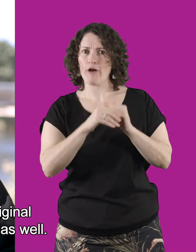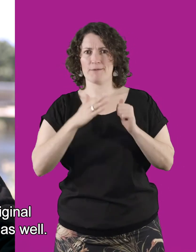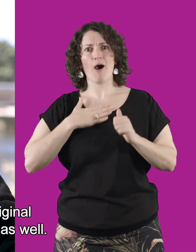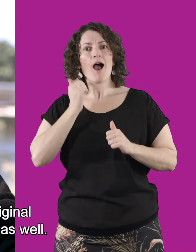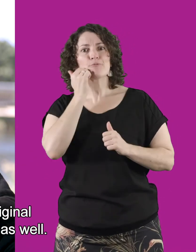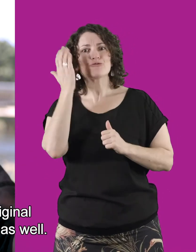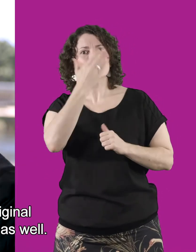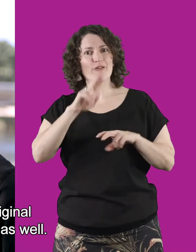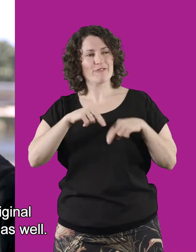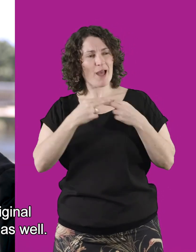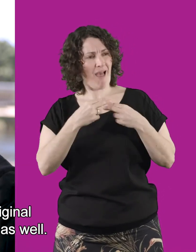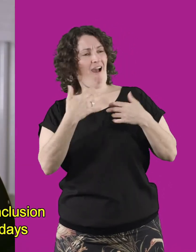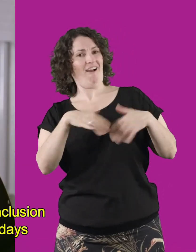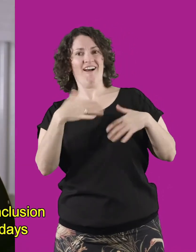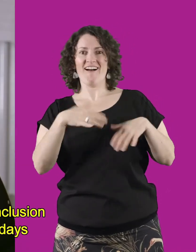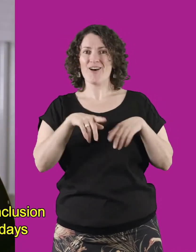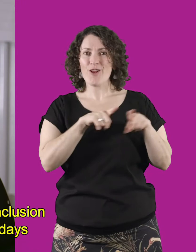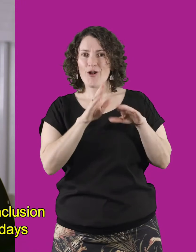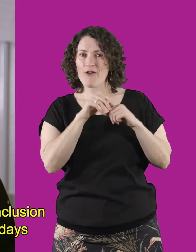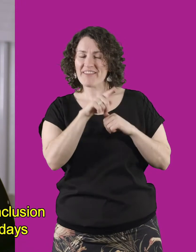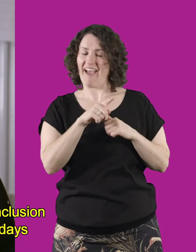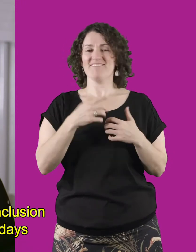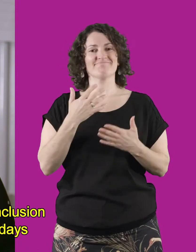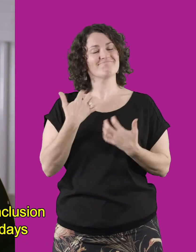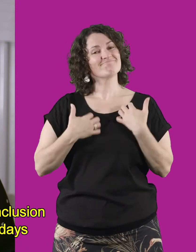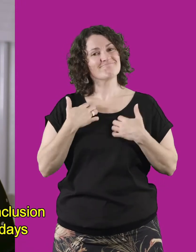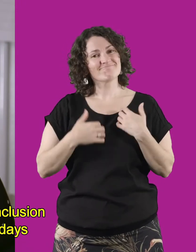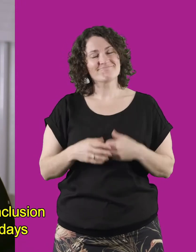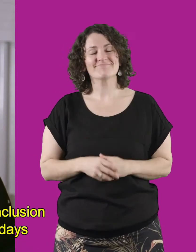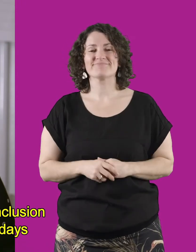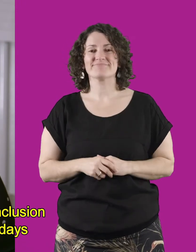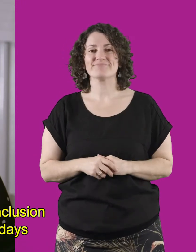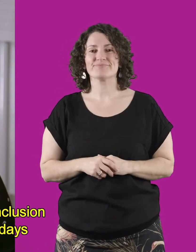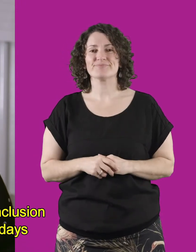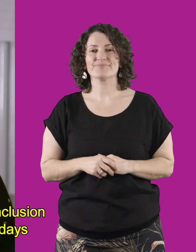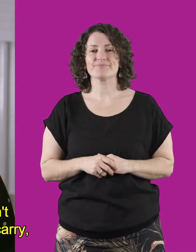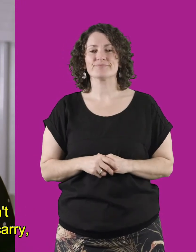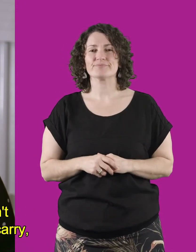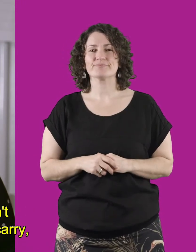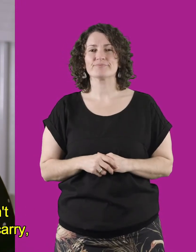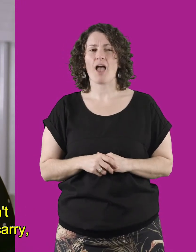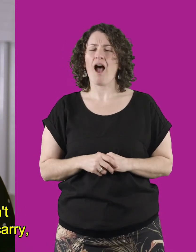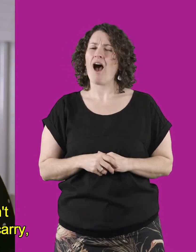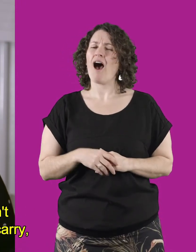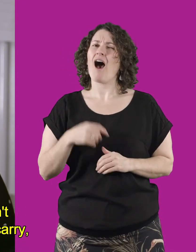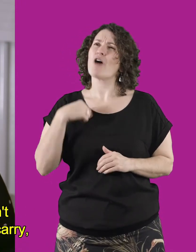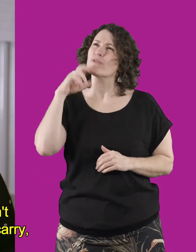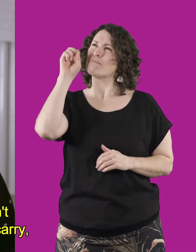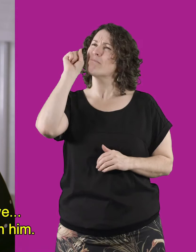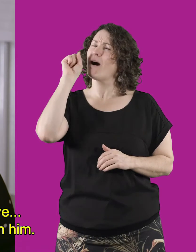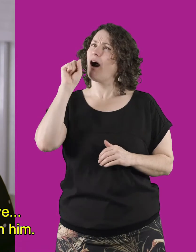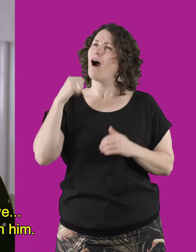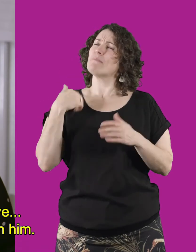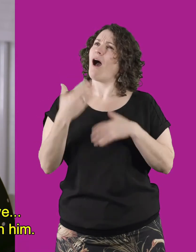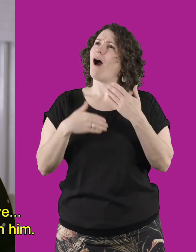side of the family as well. I came to the conclusion in those early days that it wasn't my shame to carry.